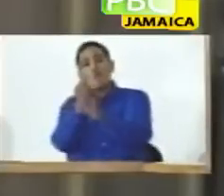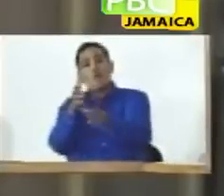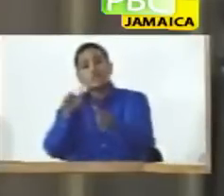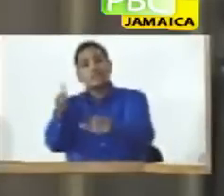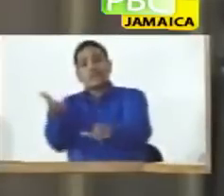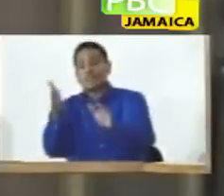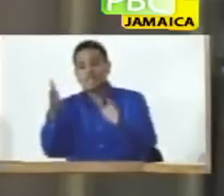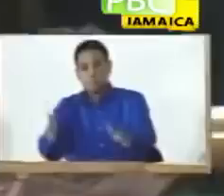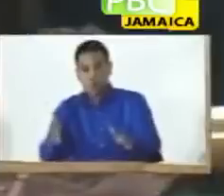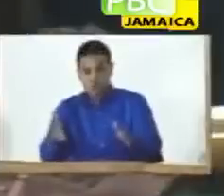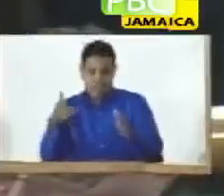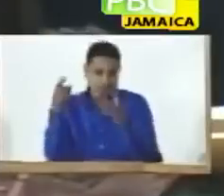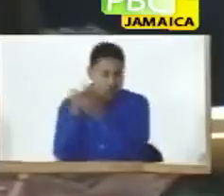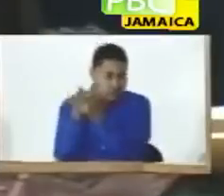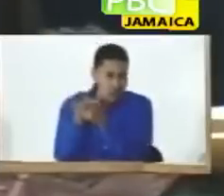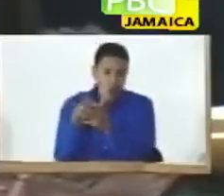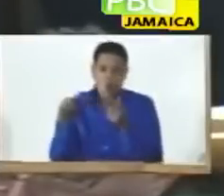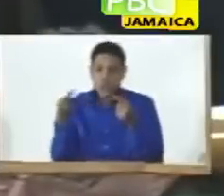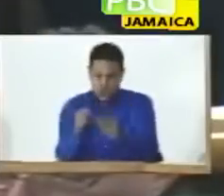person.